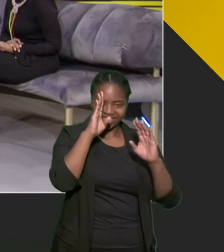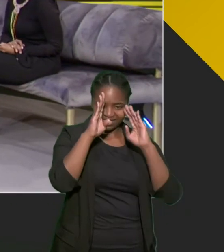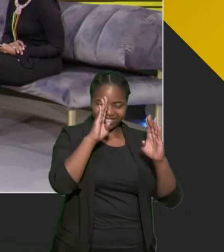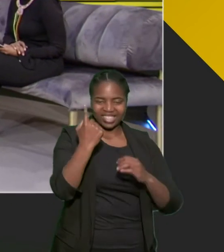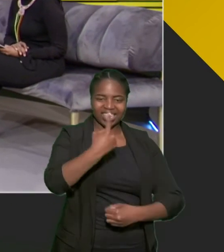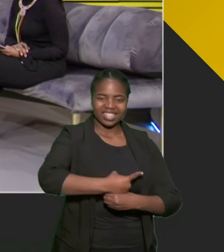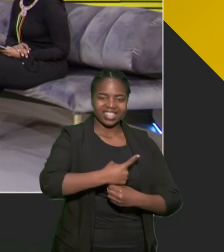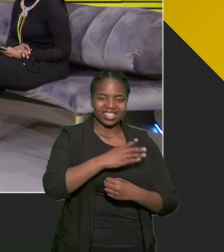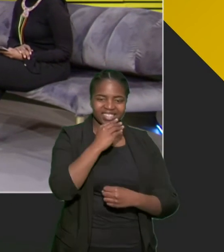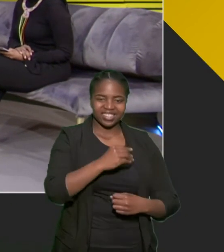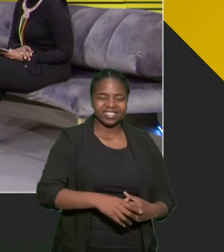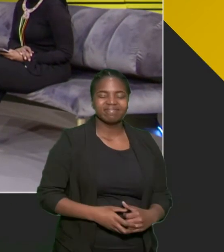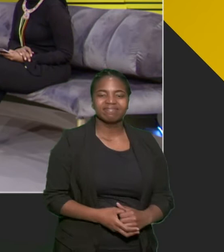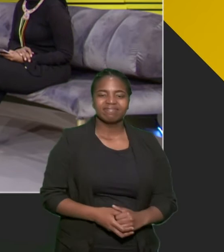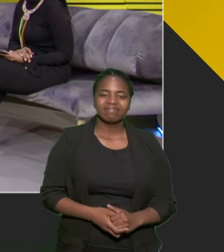welcome to Daily Thetha.